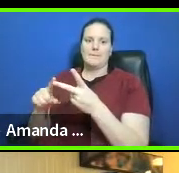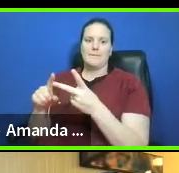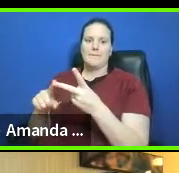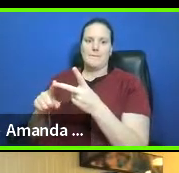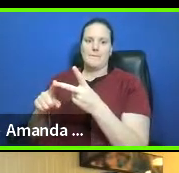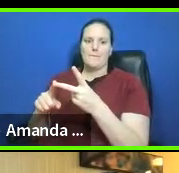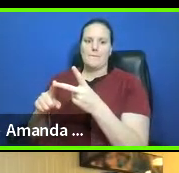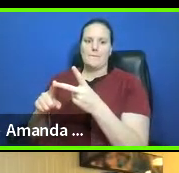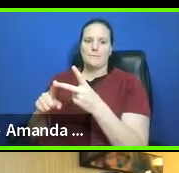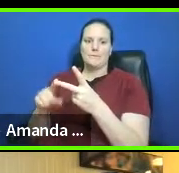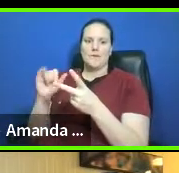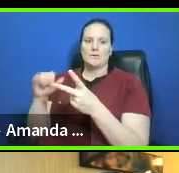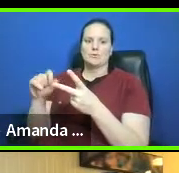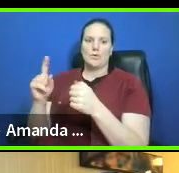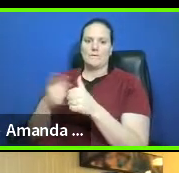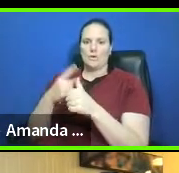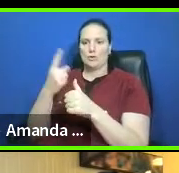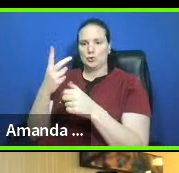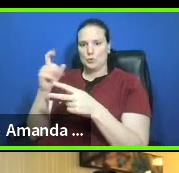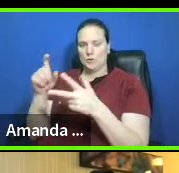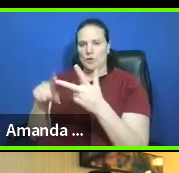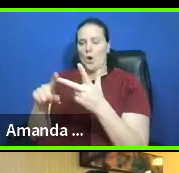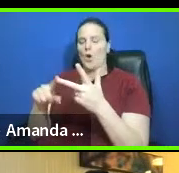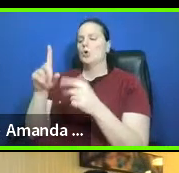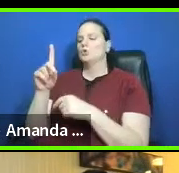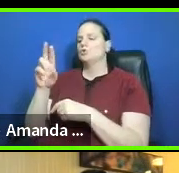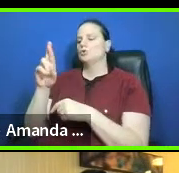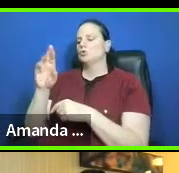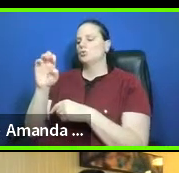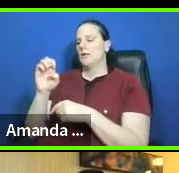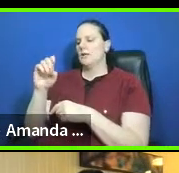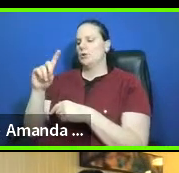So that's kind of your first two questions. Oh, dredging.